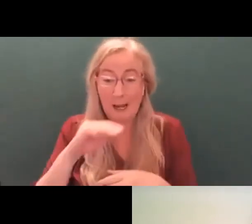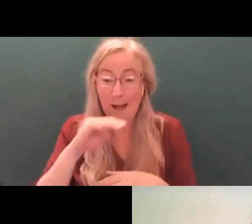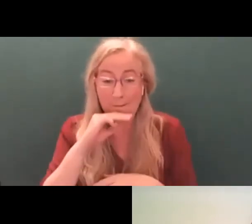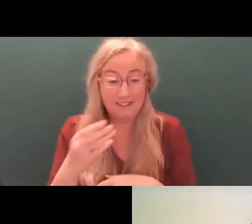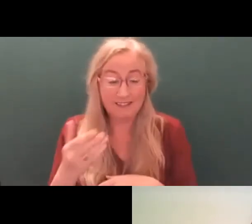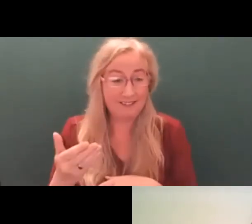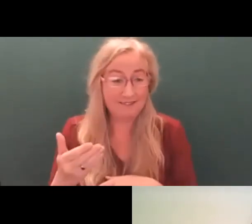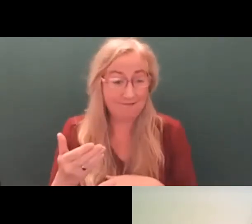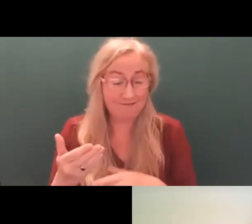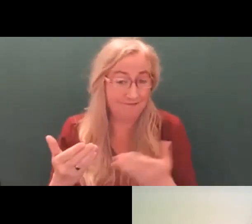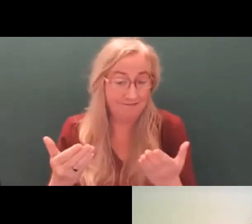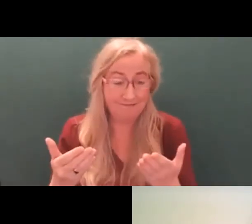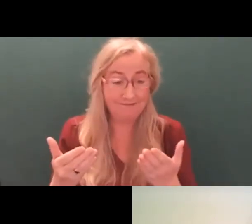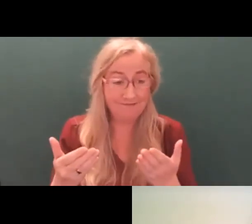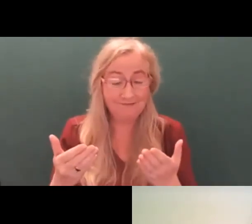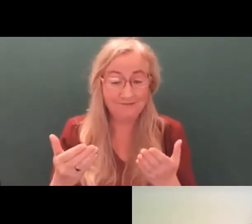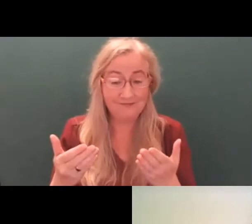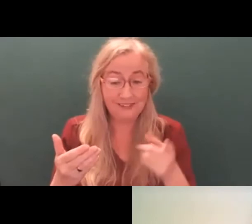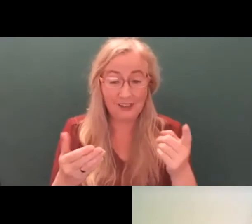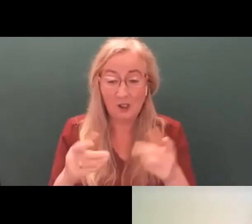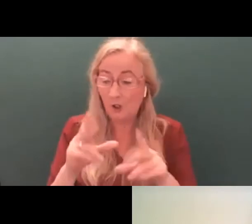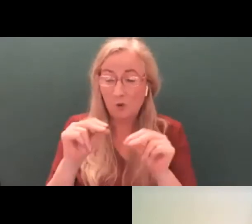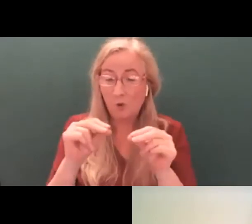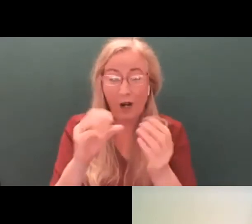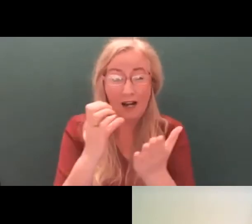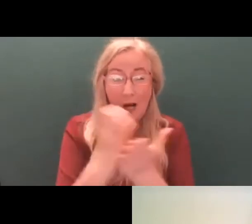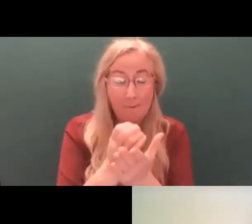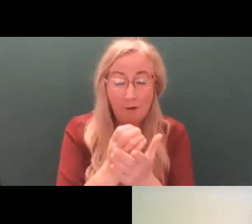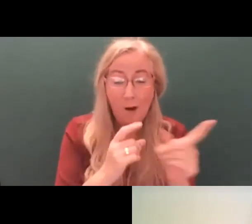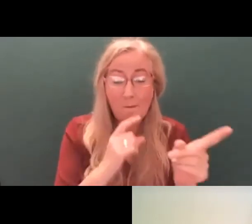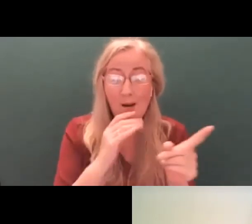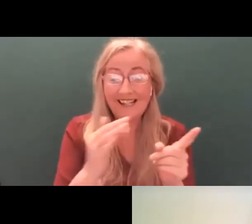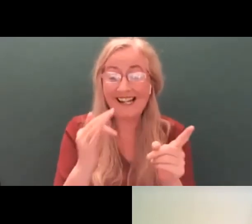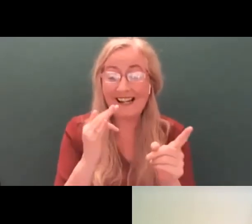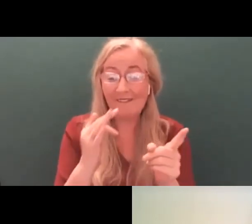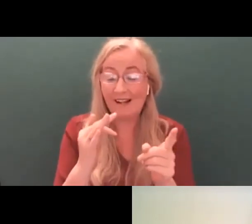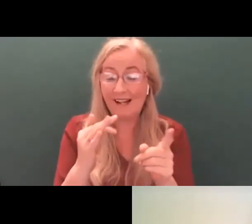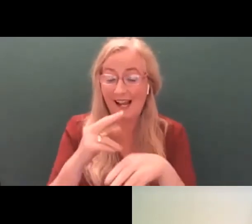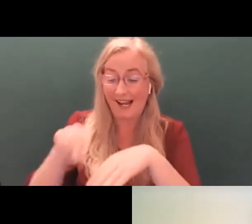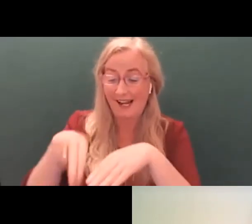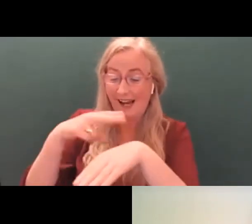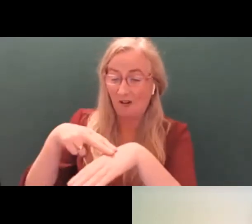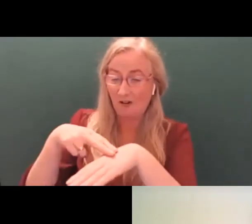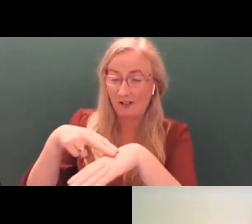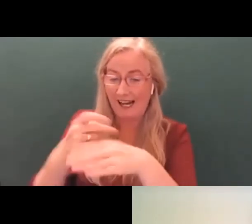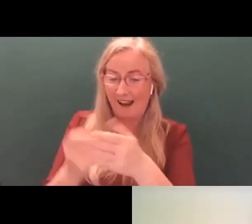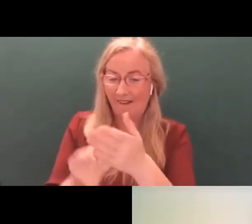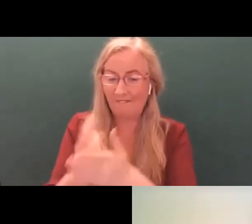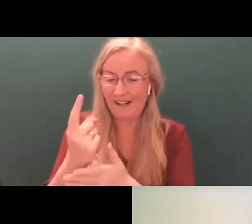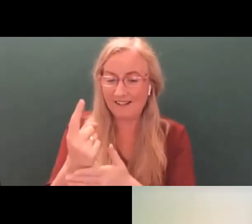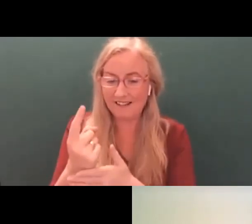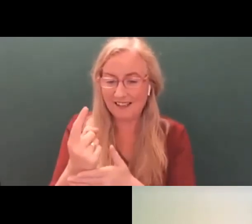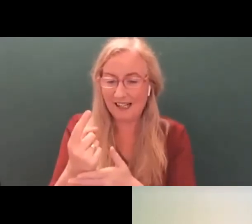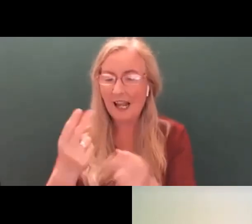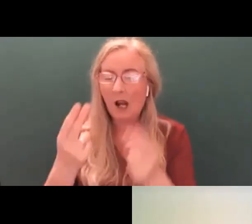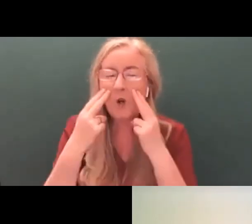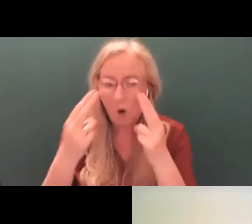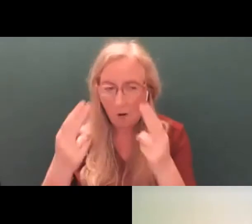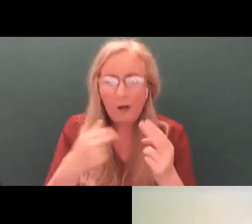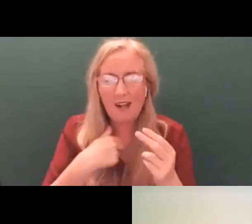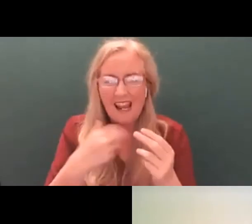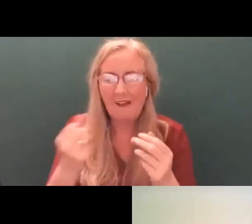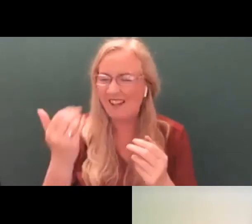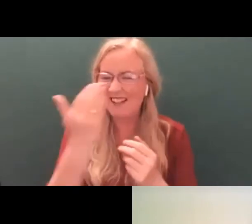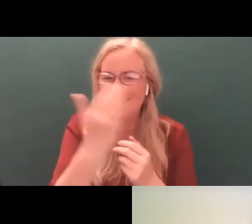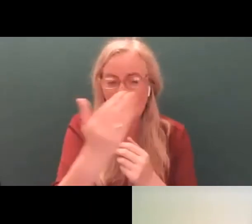its copyright, if you know what I mean. But from the point of view of holding an actual event, we would generally put up the signs to say we're